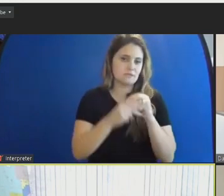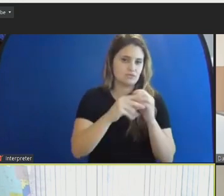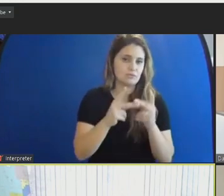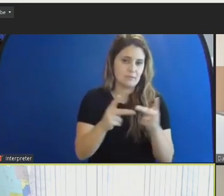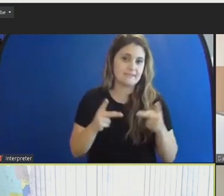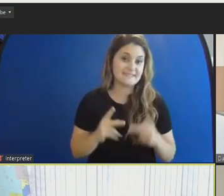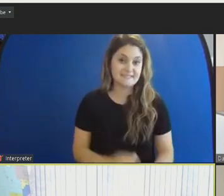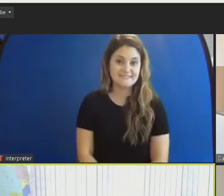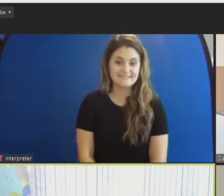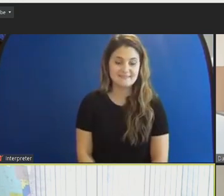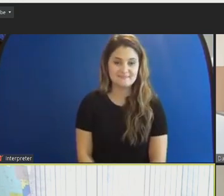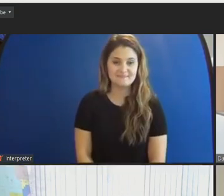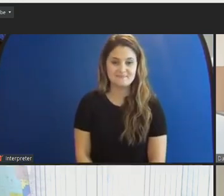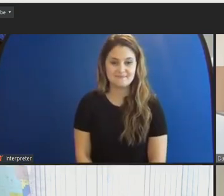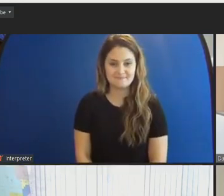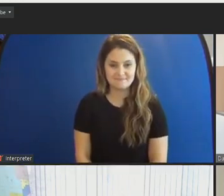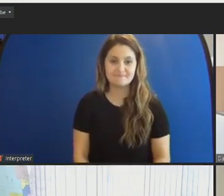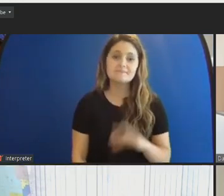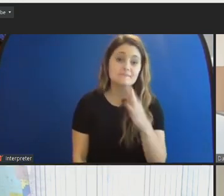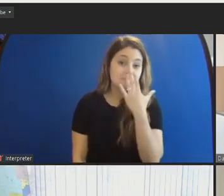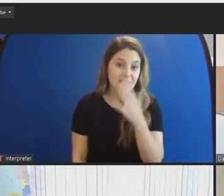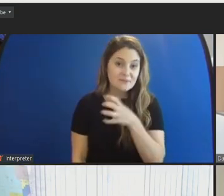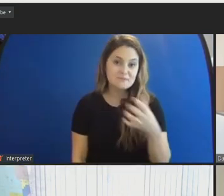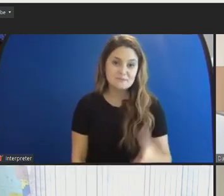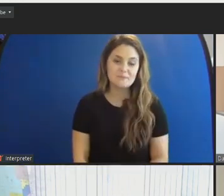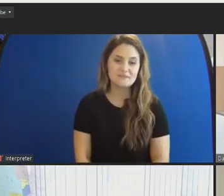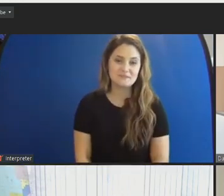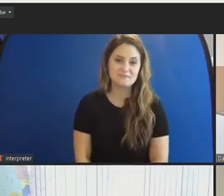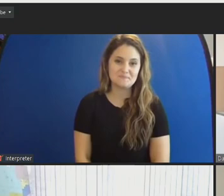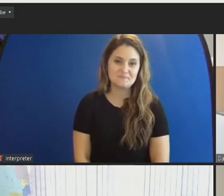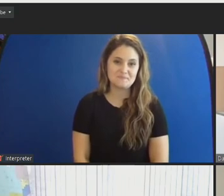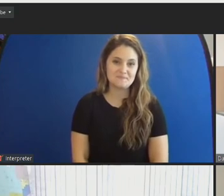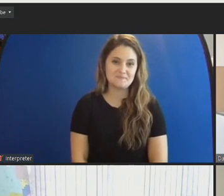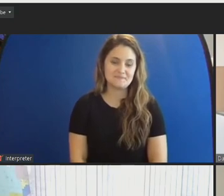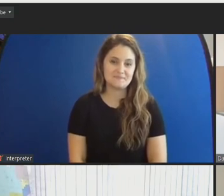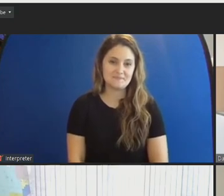spaces. Great, thank you so much.